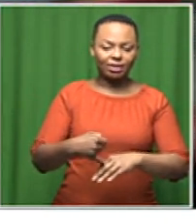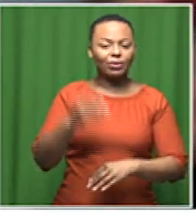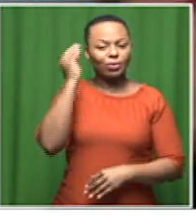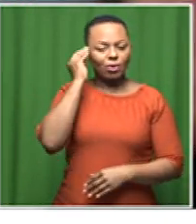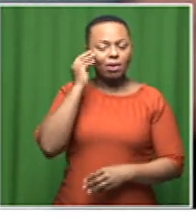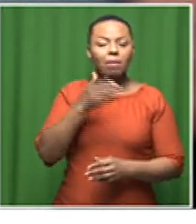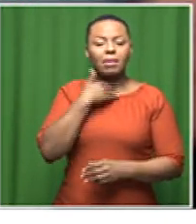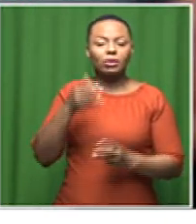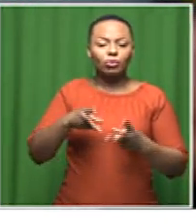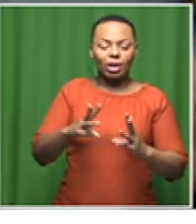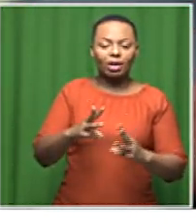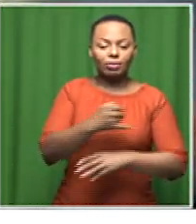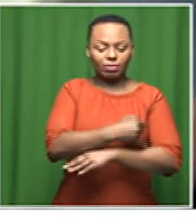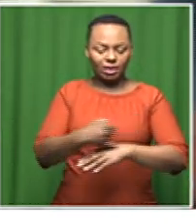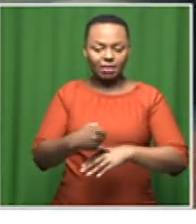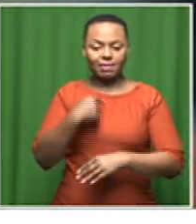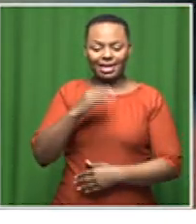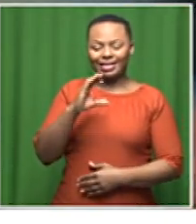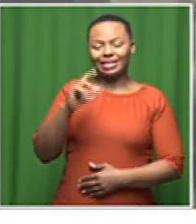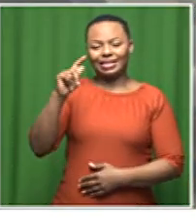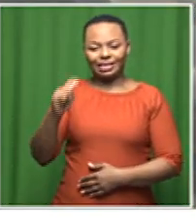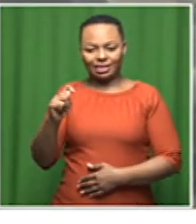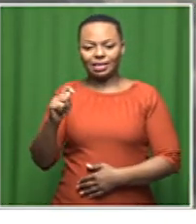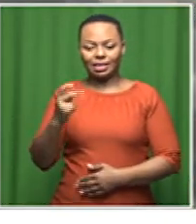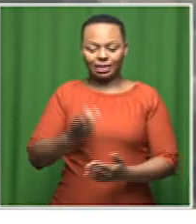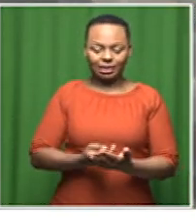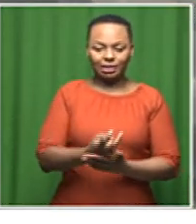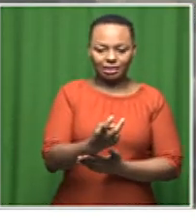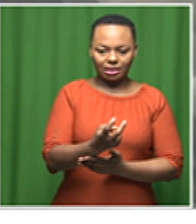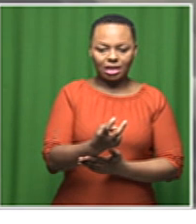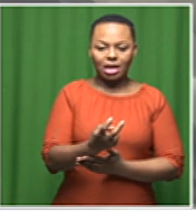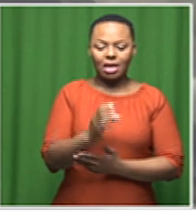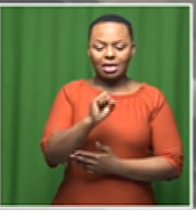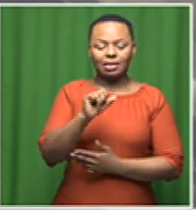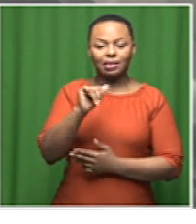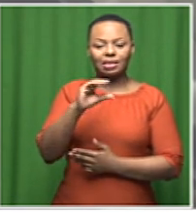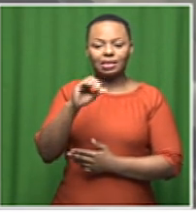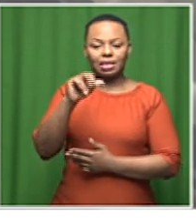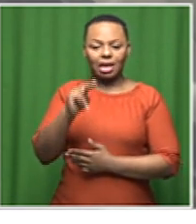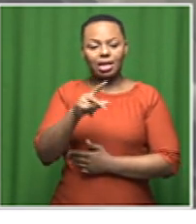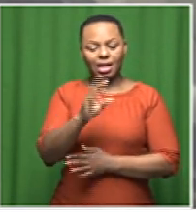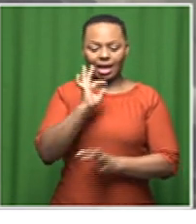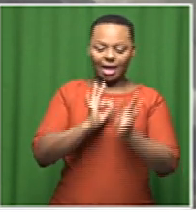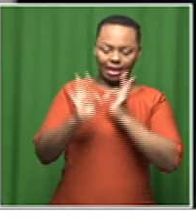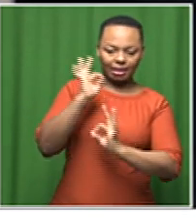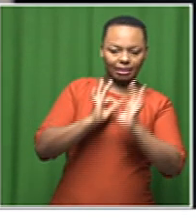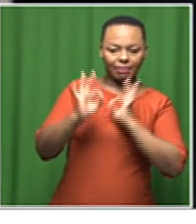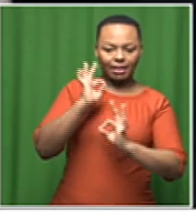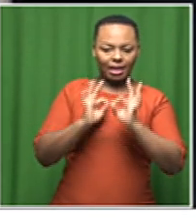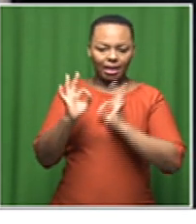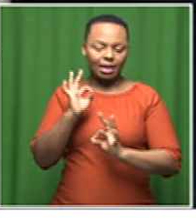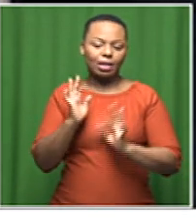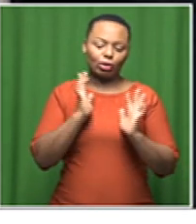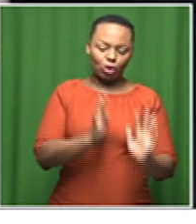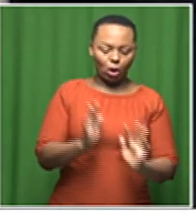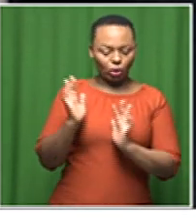foot. I went for a CT scan. He explained all the pros and cons to me, the nurse. But at